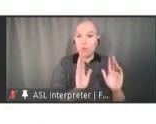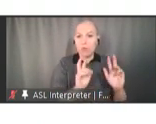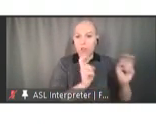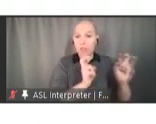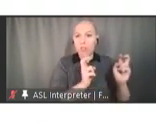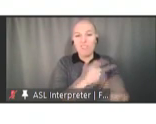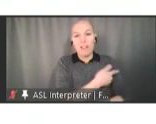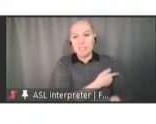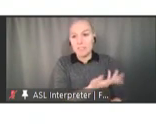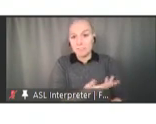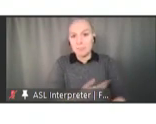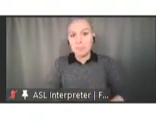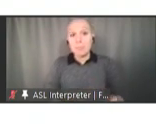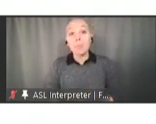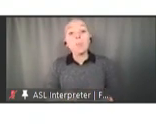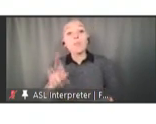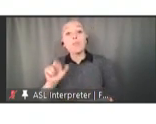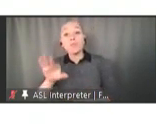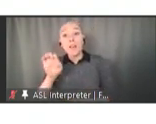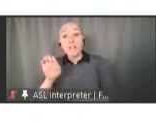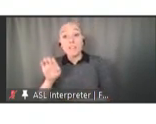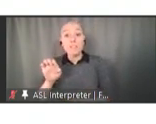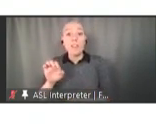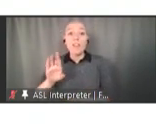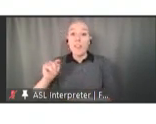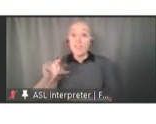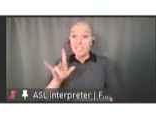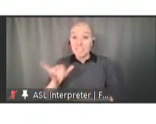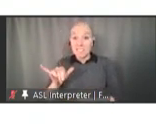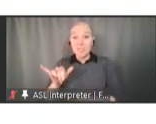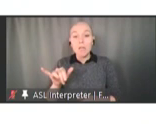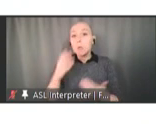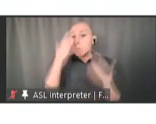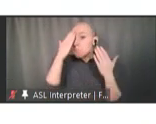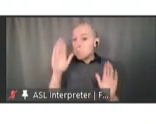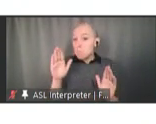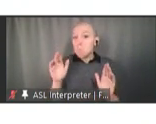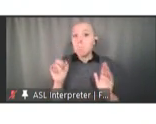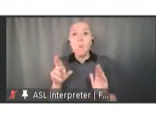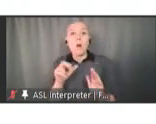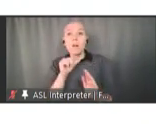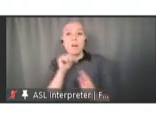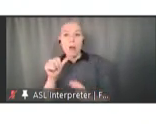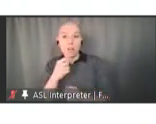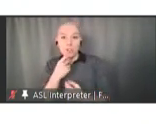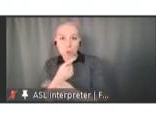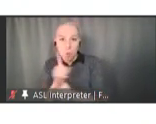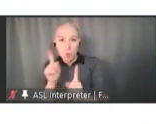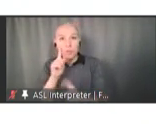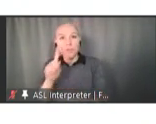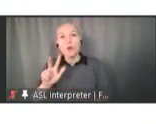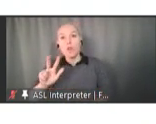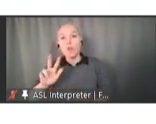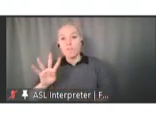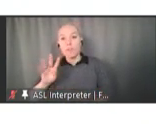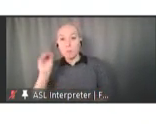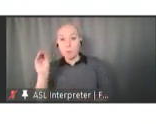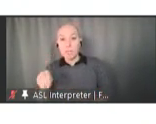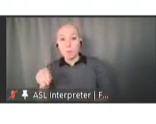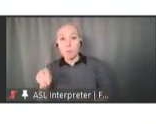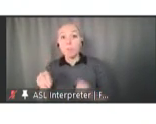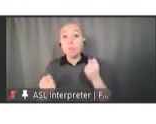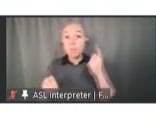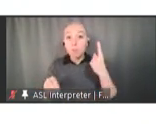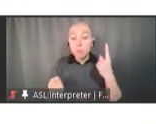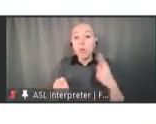Race or ethnicity was unknown or incomplete for 35% of reports, and 34% were from persons who identified